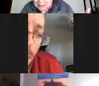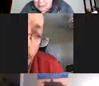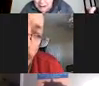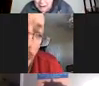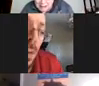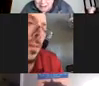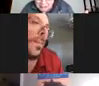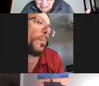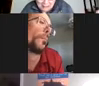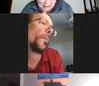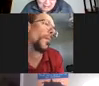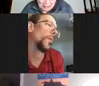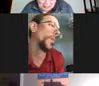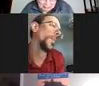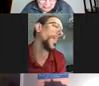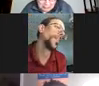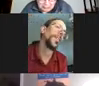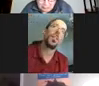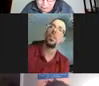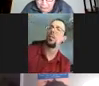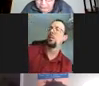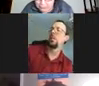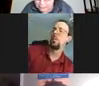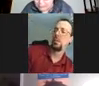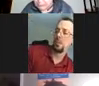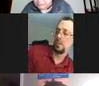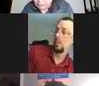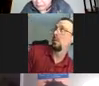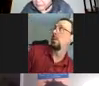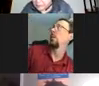speaks to my own internalized ableism. That's right.